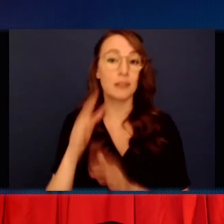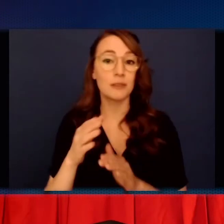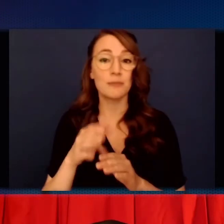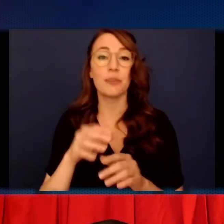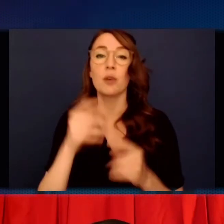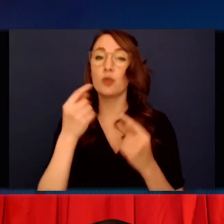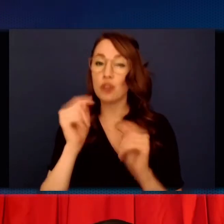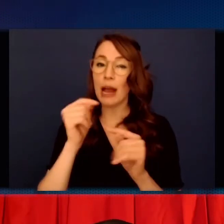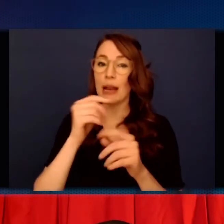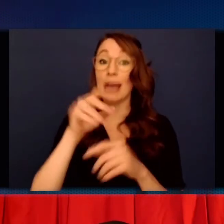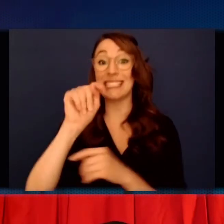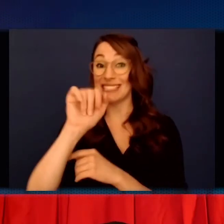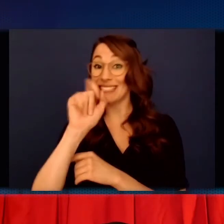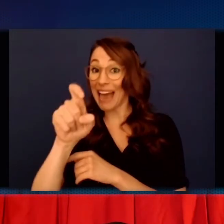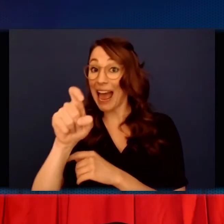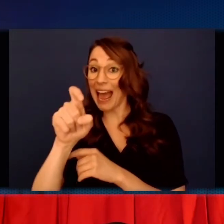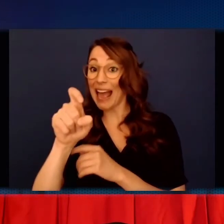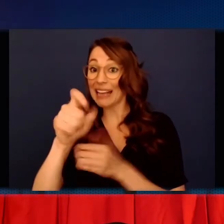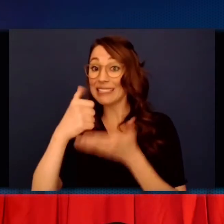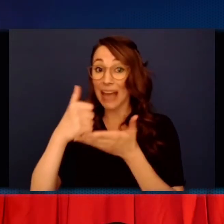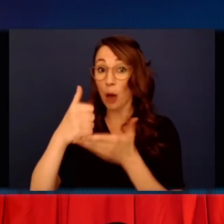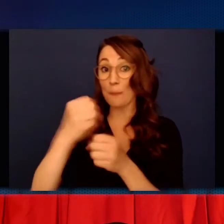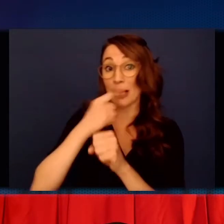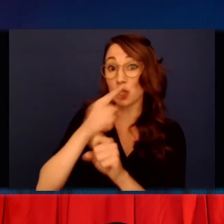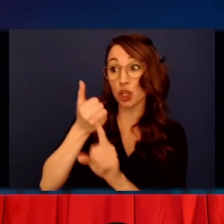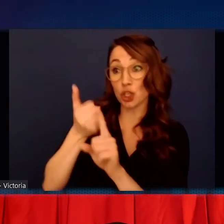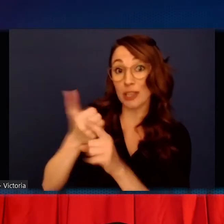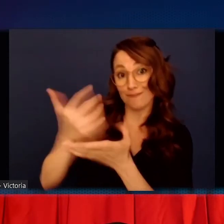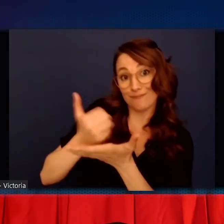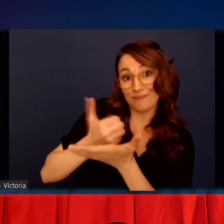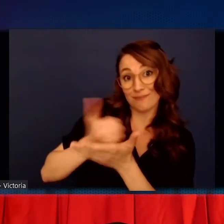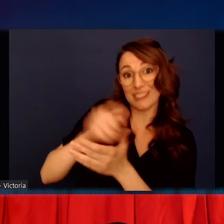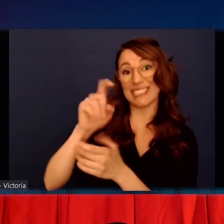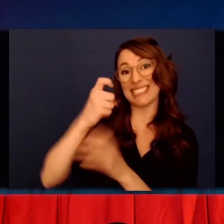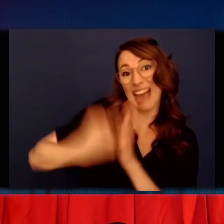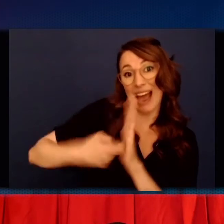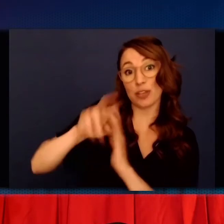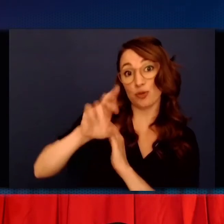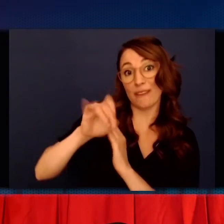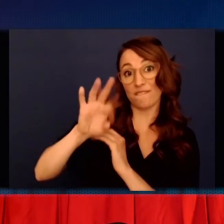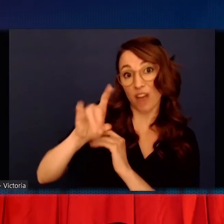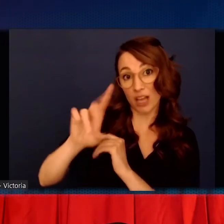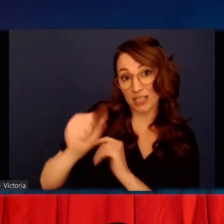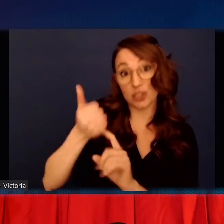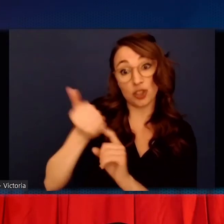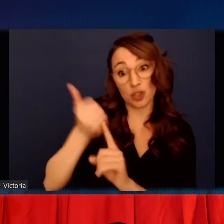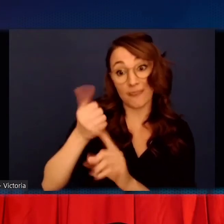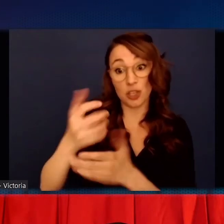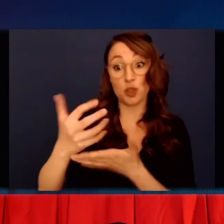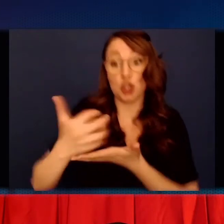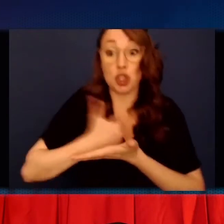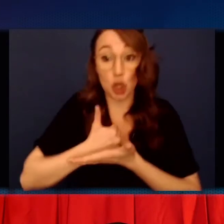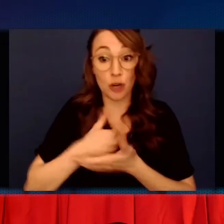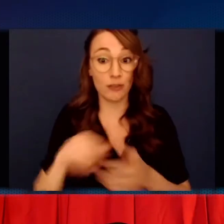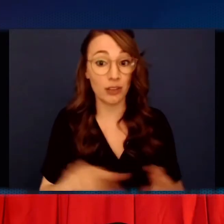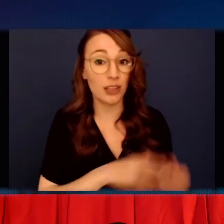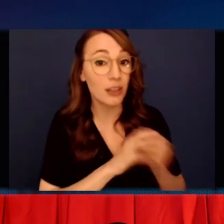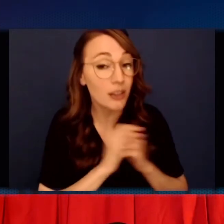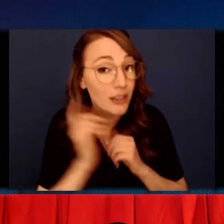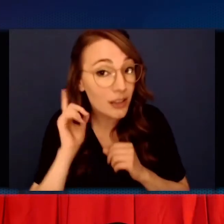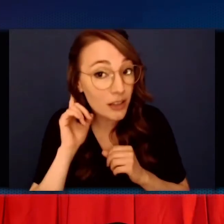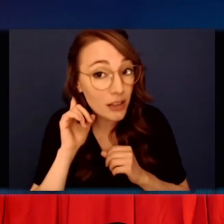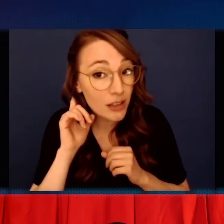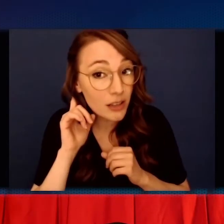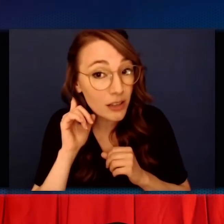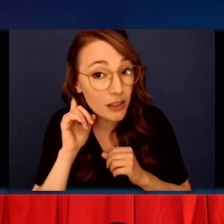tax refunds that they deserve. And we also have a similar program, but it's the ultimate outcome that we want to see is